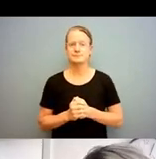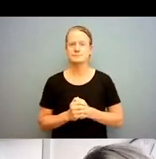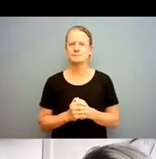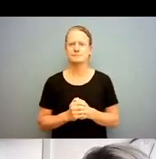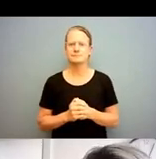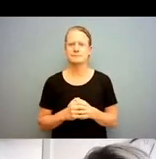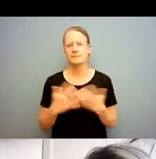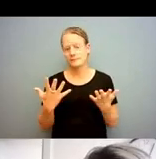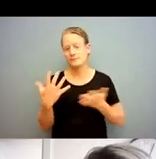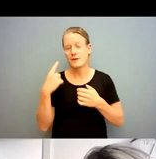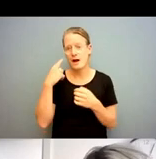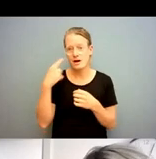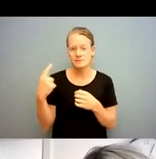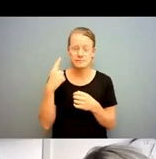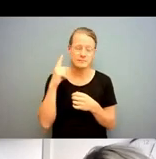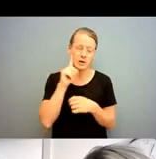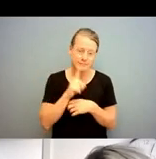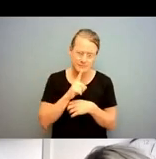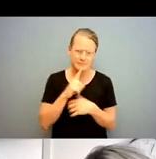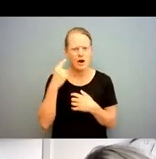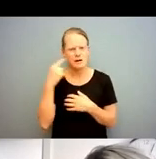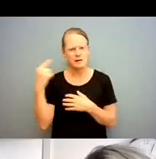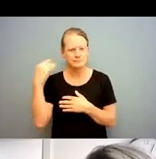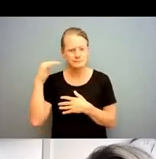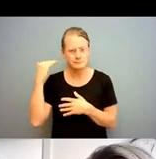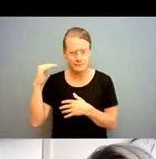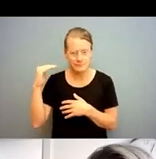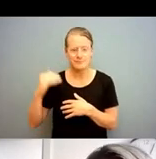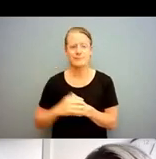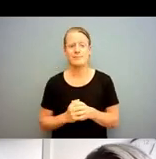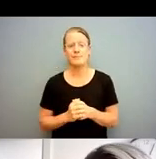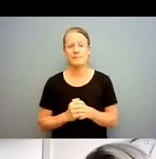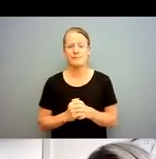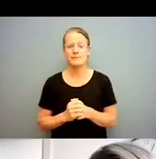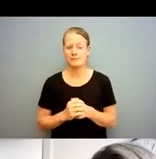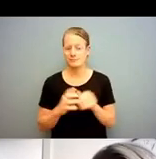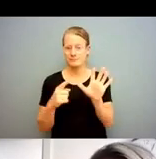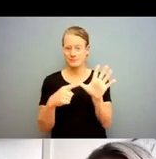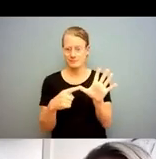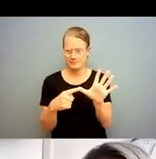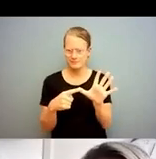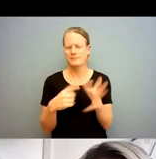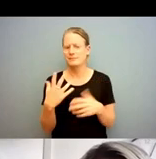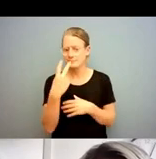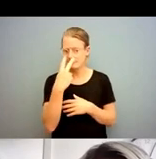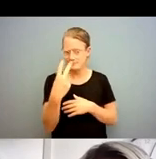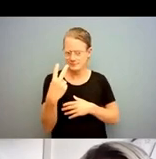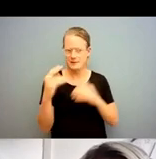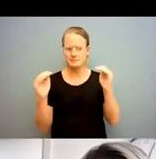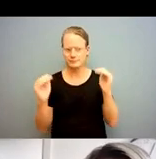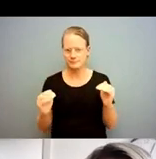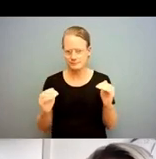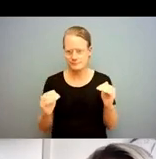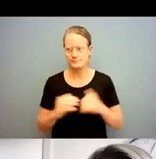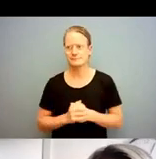and Isi is a visually impaired association. And I